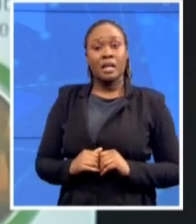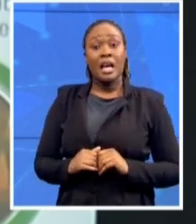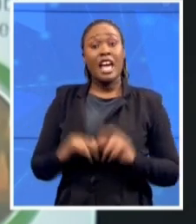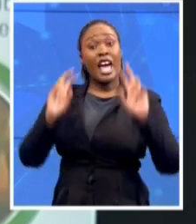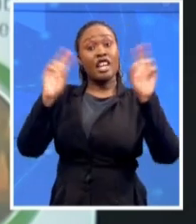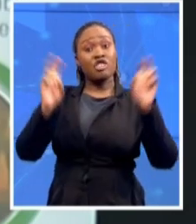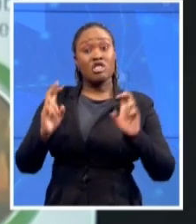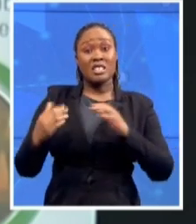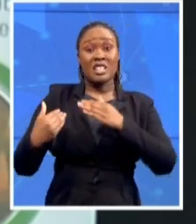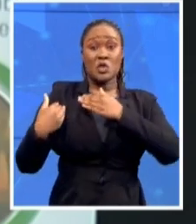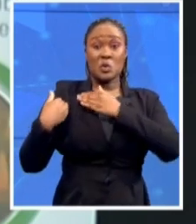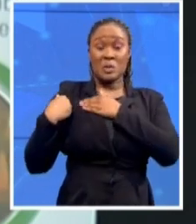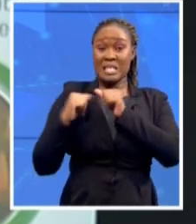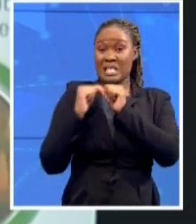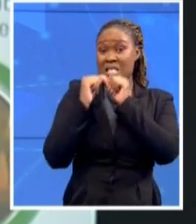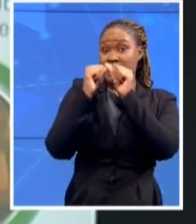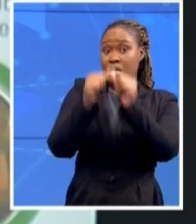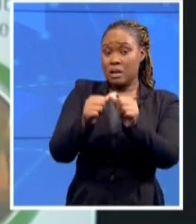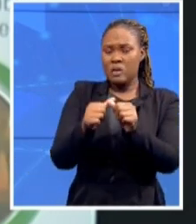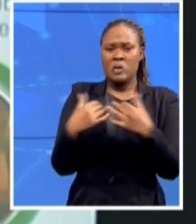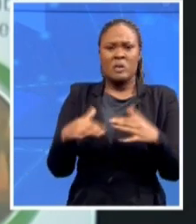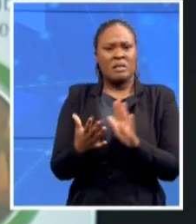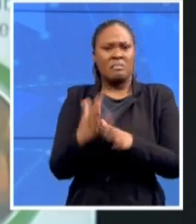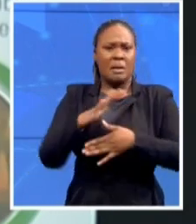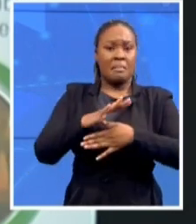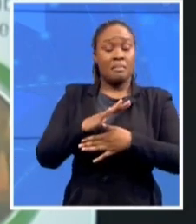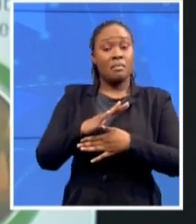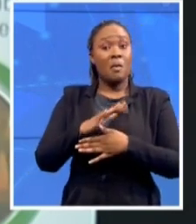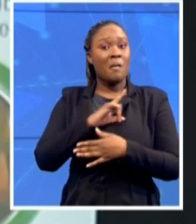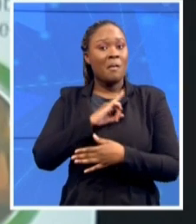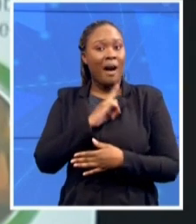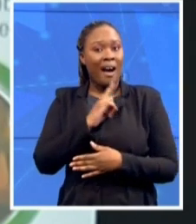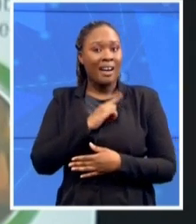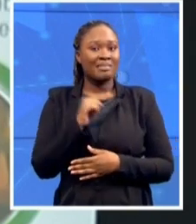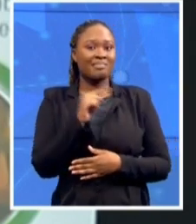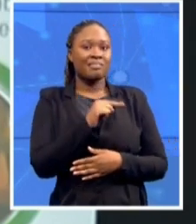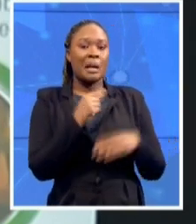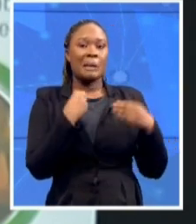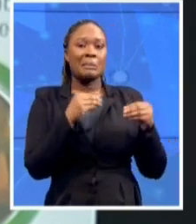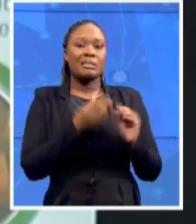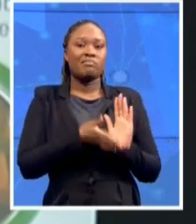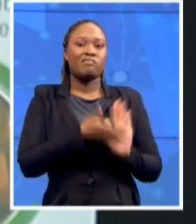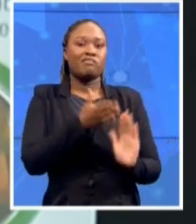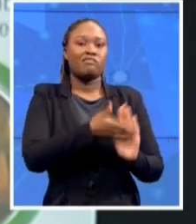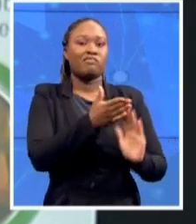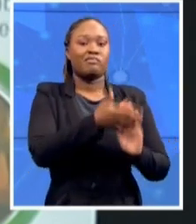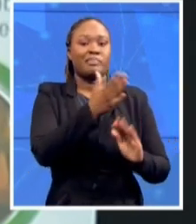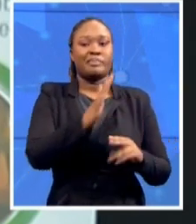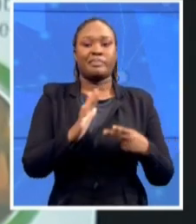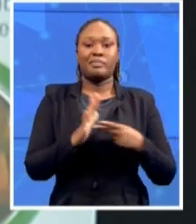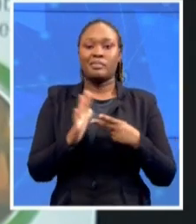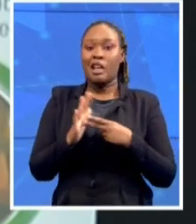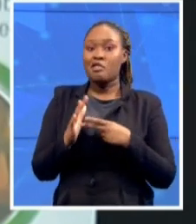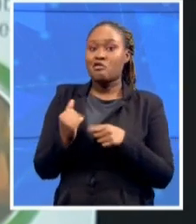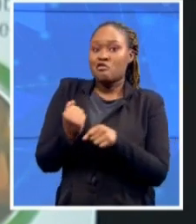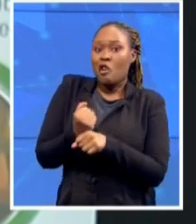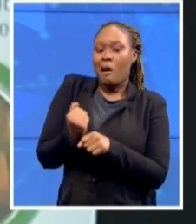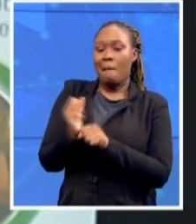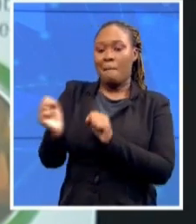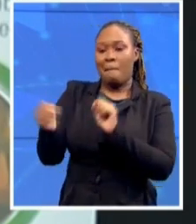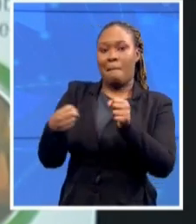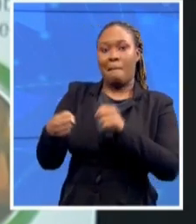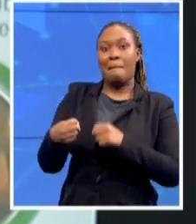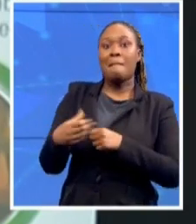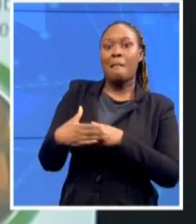businesses succeeding. Energy security means more jobs. It means meaningful economic recovery and